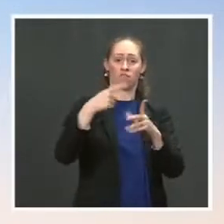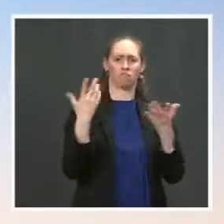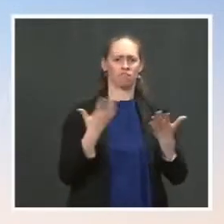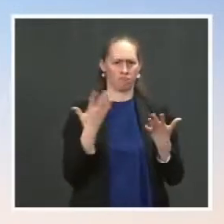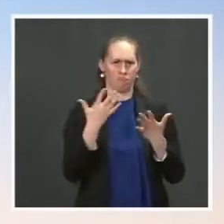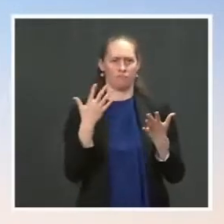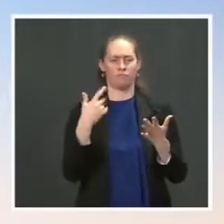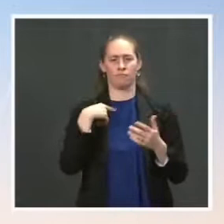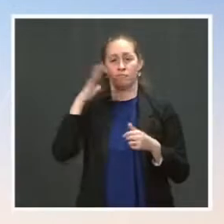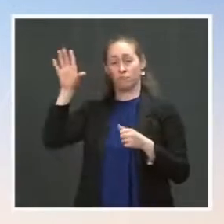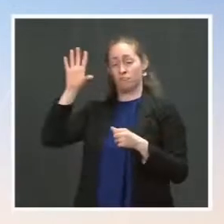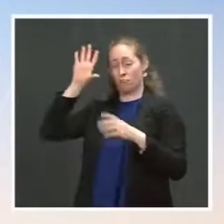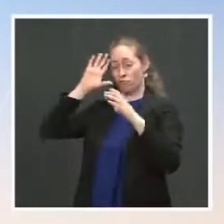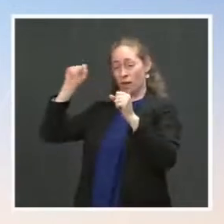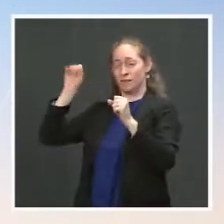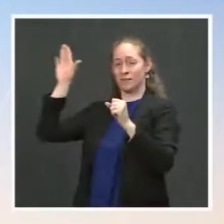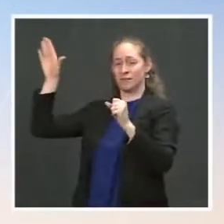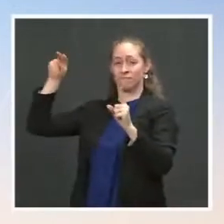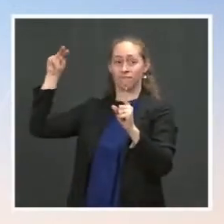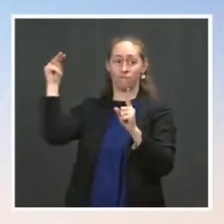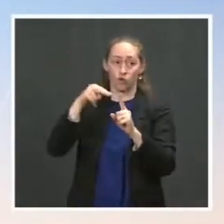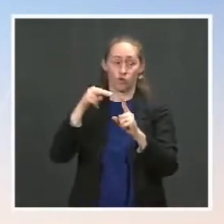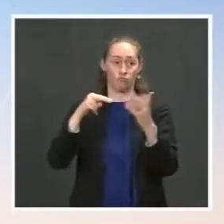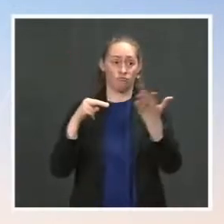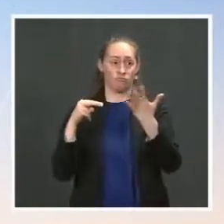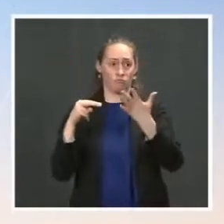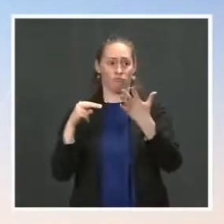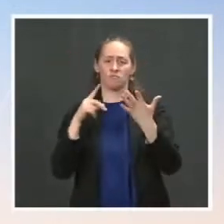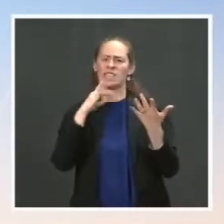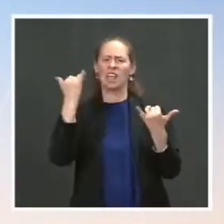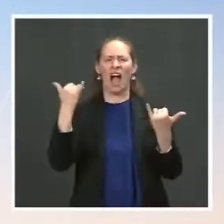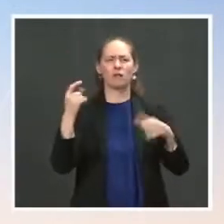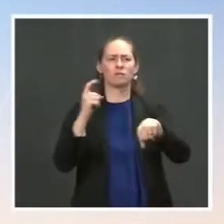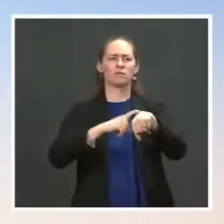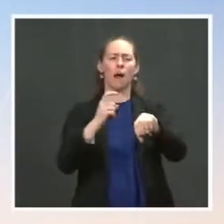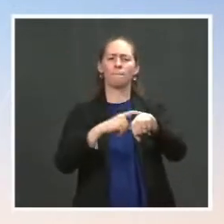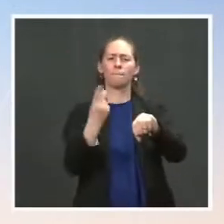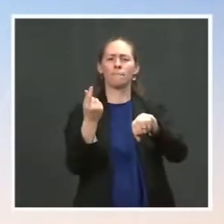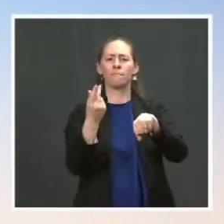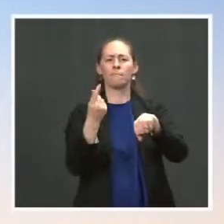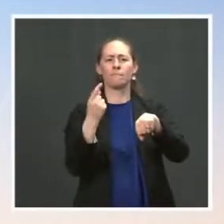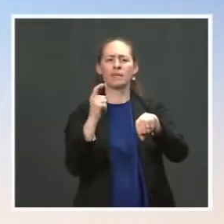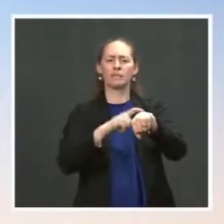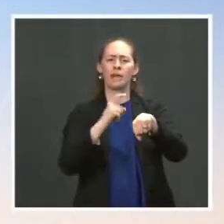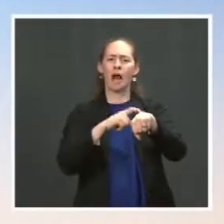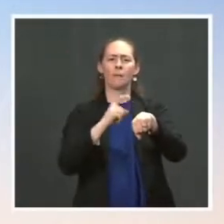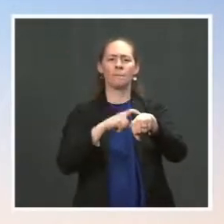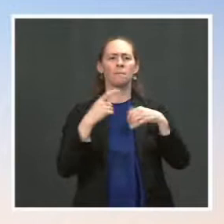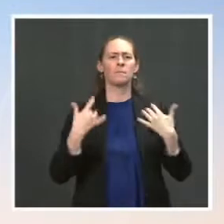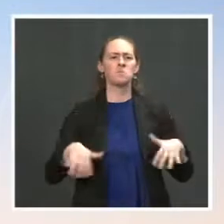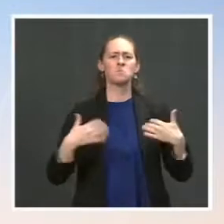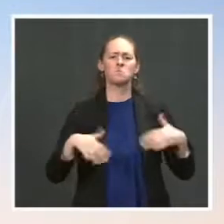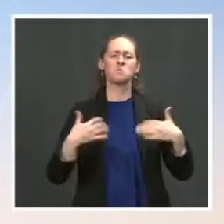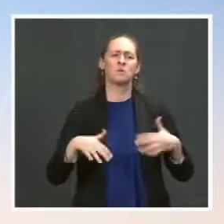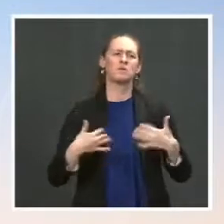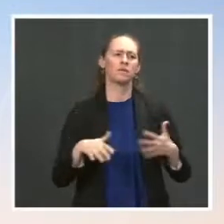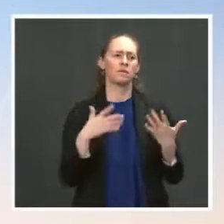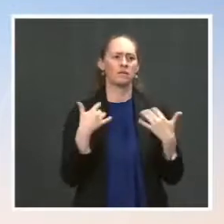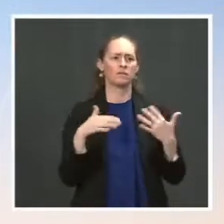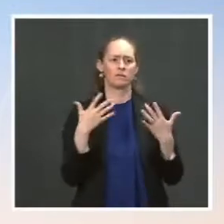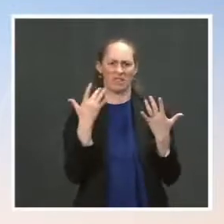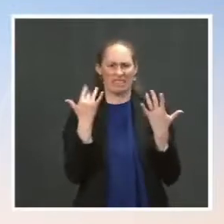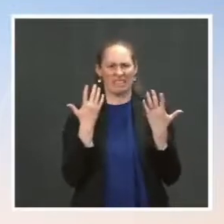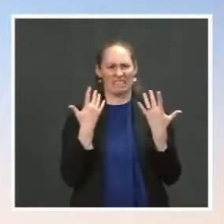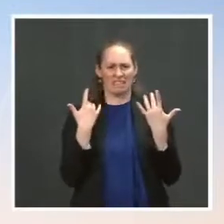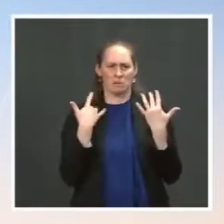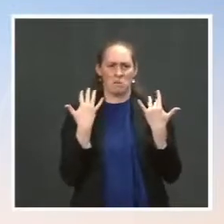view that there is a profound urgency and existential threat that we are facing from our climate crisis,